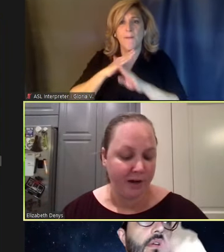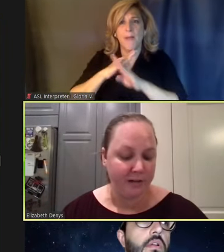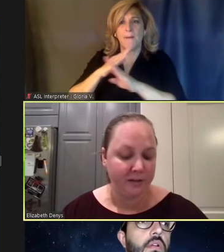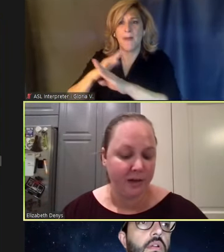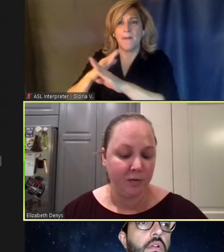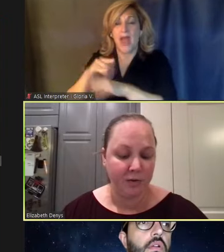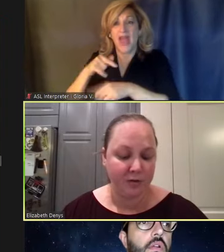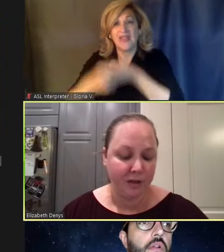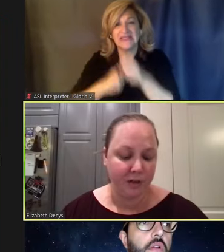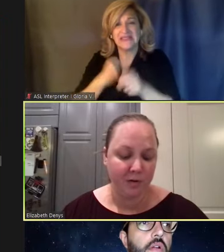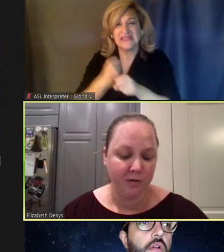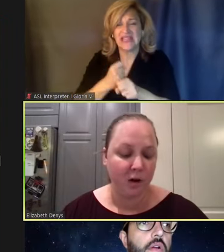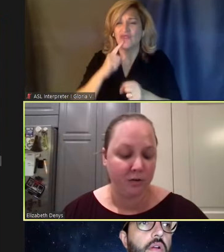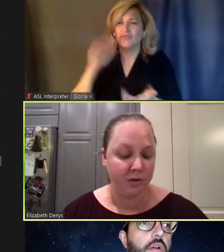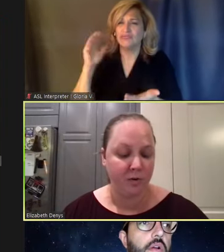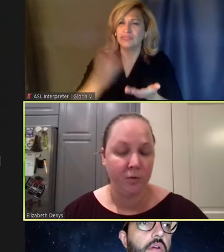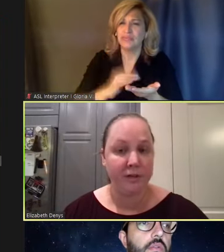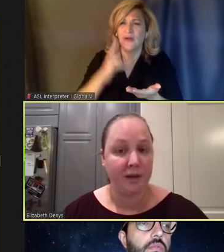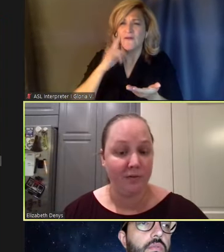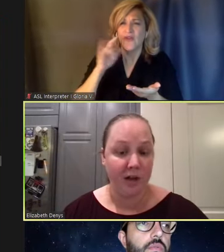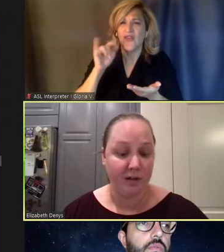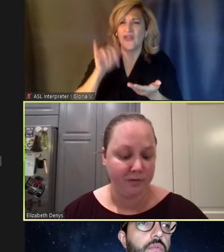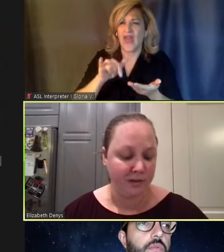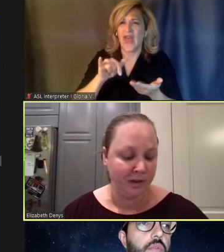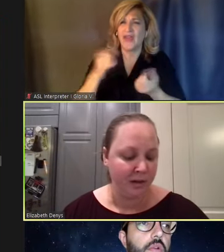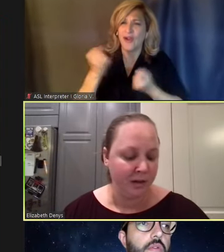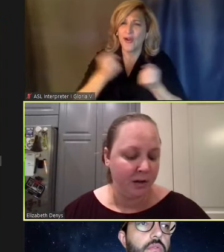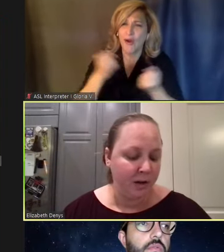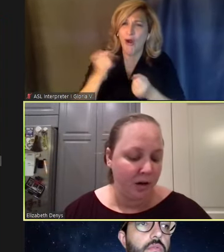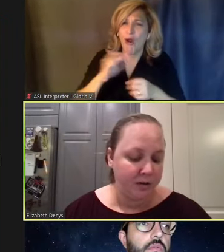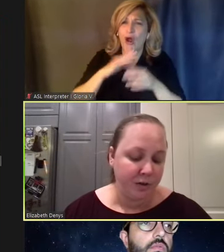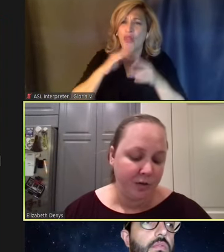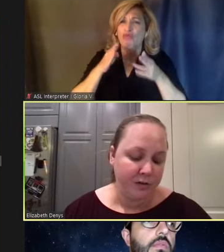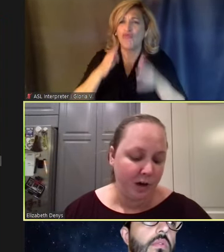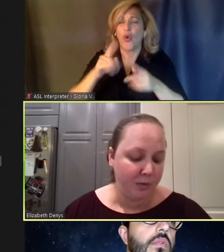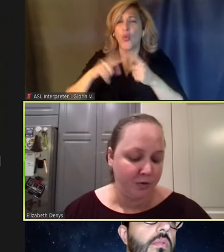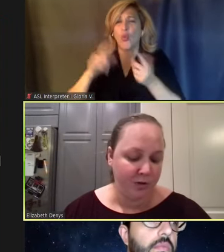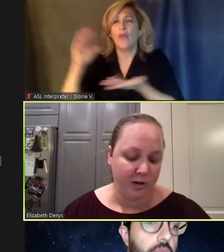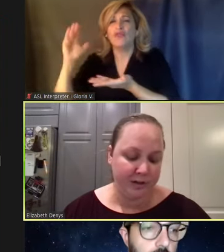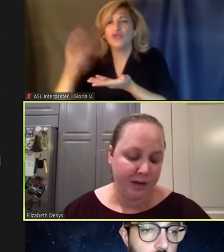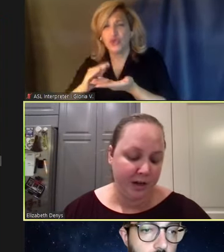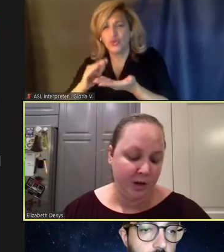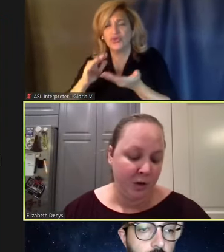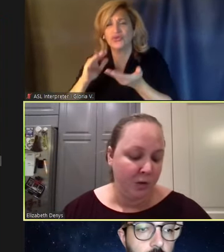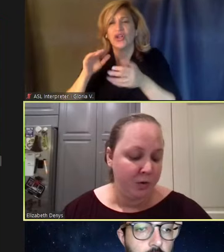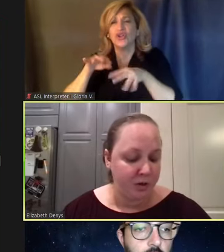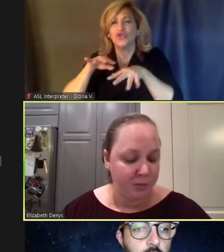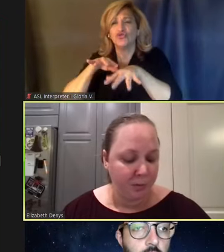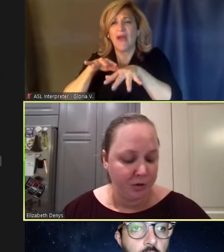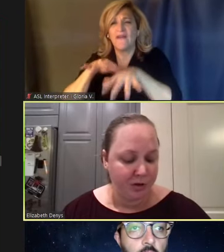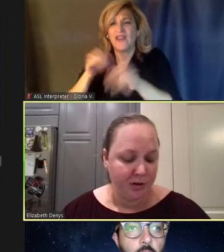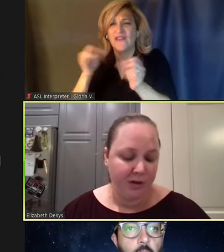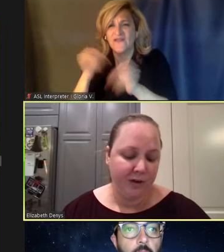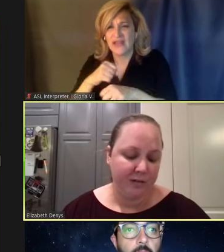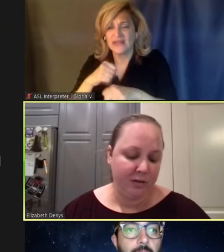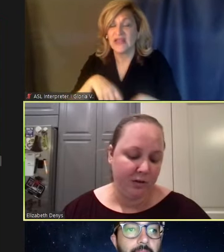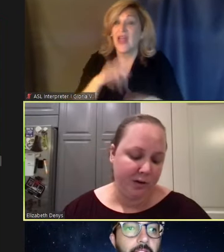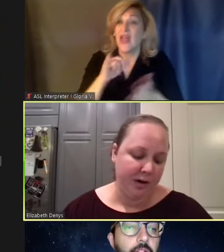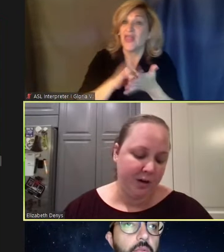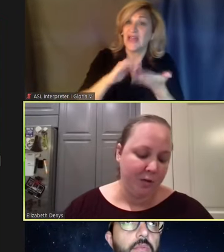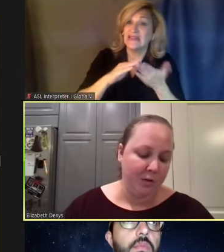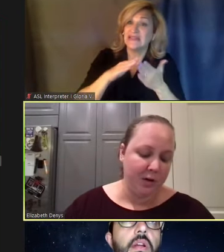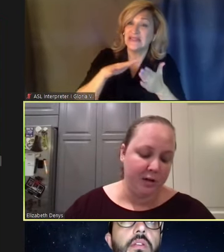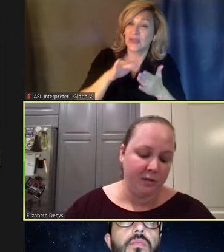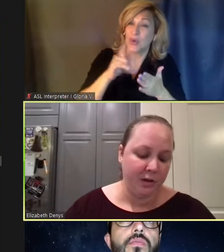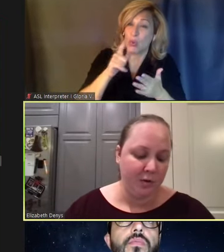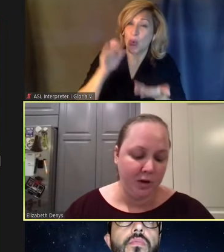traffic violence, and reducing the number of cars on the road would save lives. Cars increase air pollution in our city, which disproportionately affects